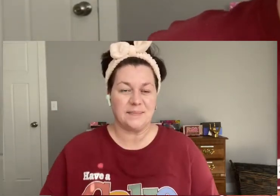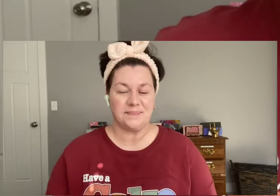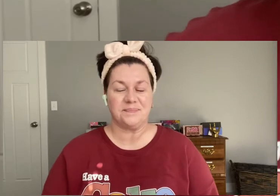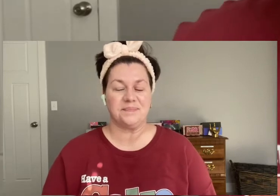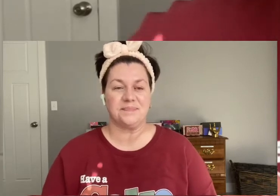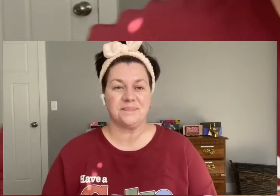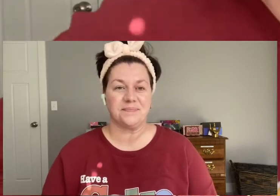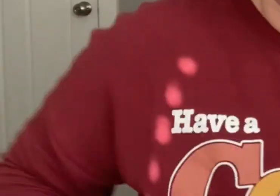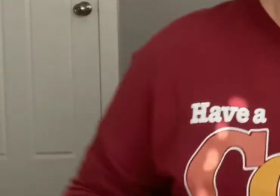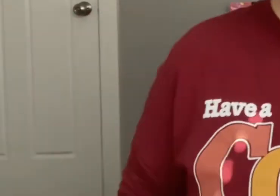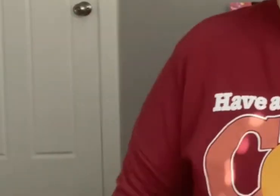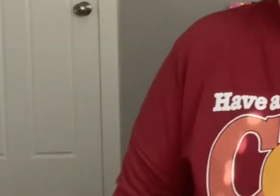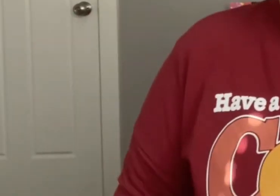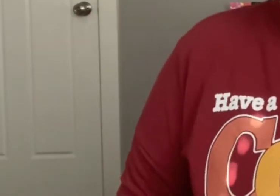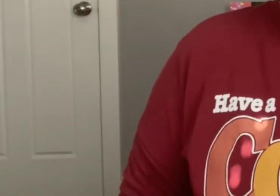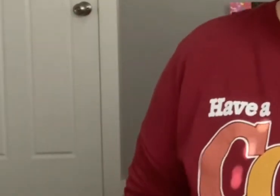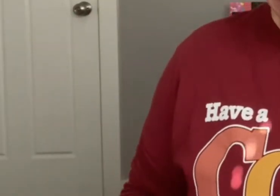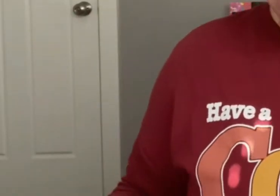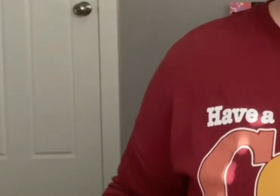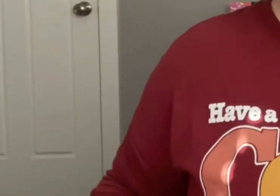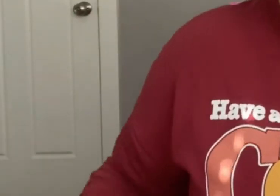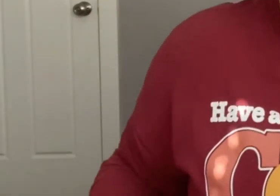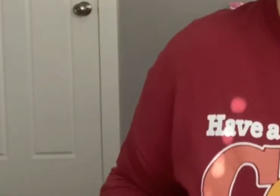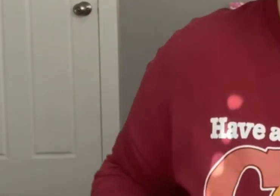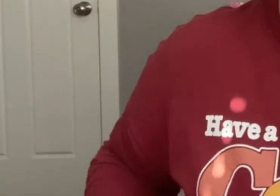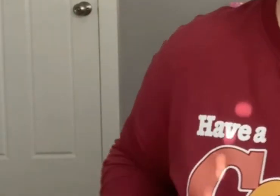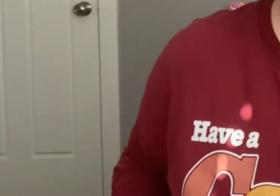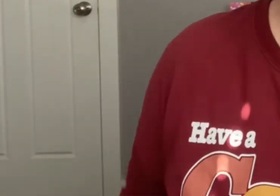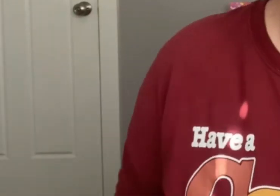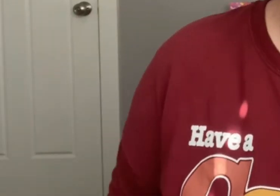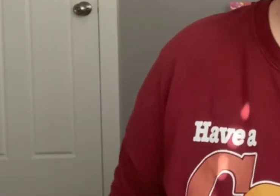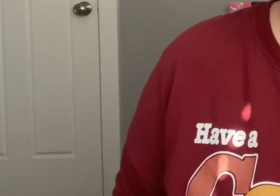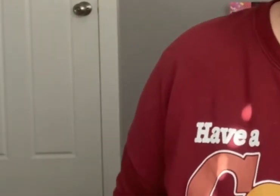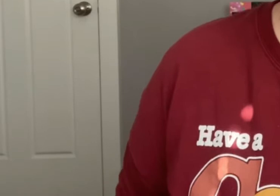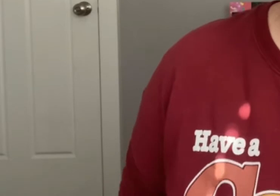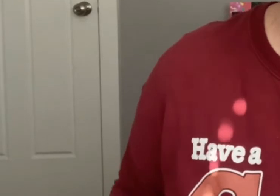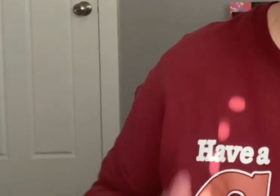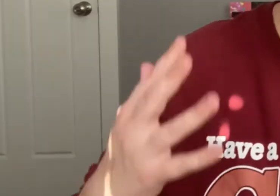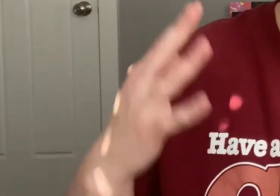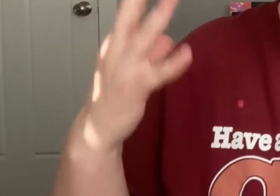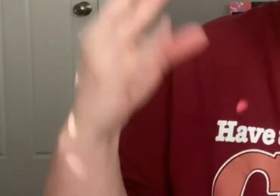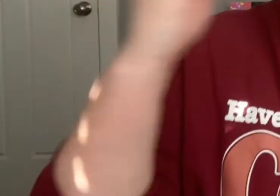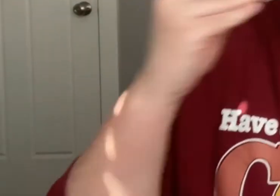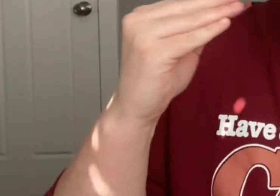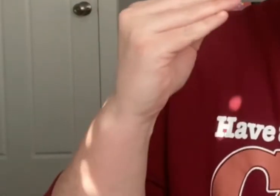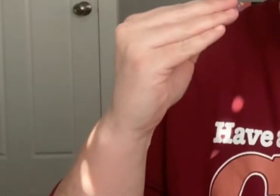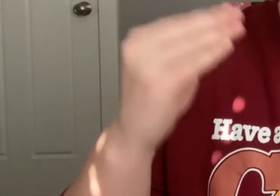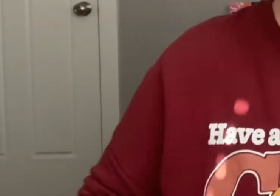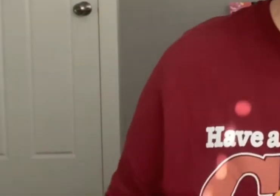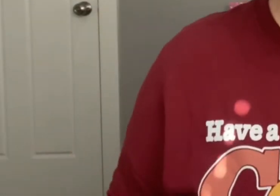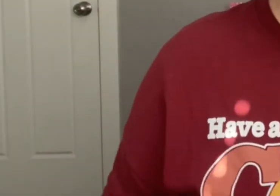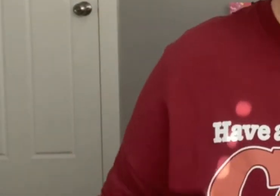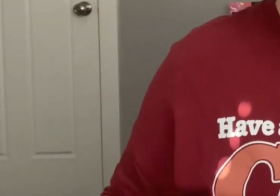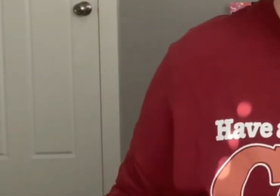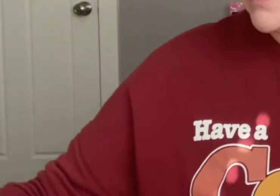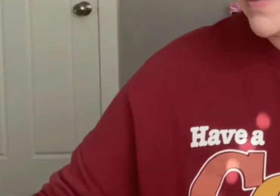it a little bit, but you know, it definitely, I mean, it's a skin tint. It's a tinted moisturizer, so you can't expect like super full coverage